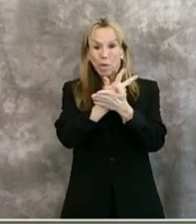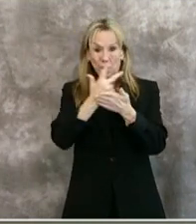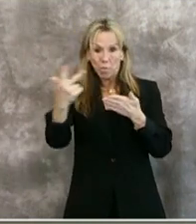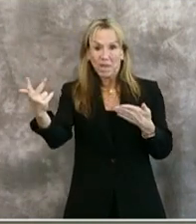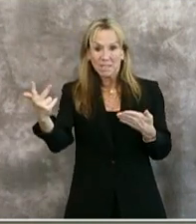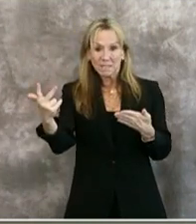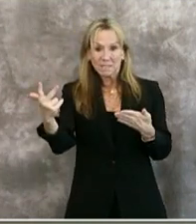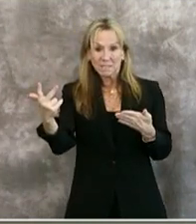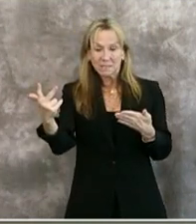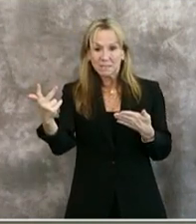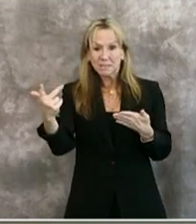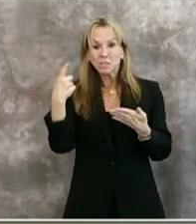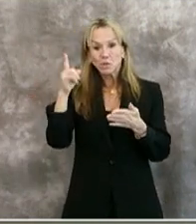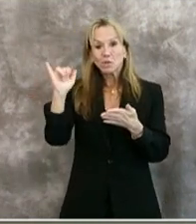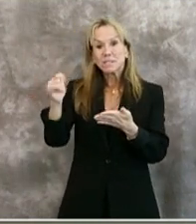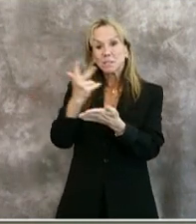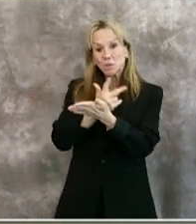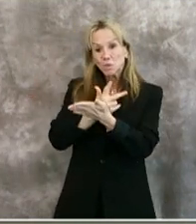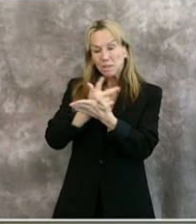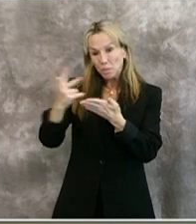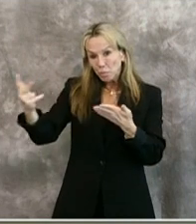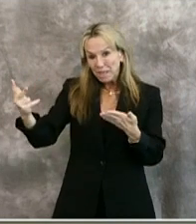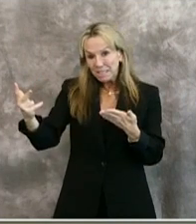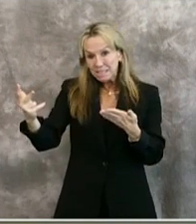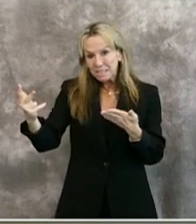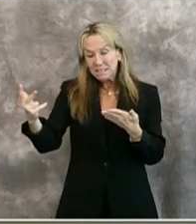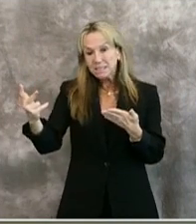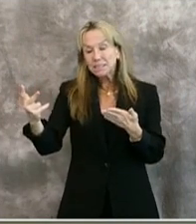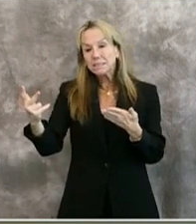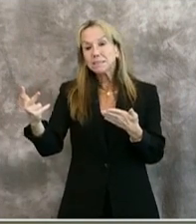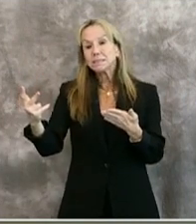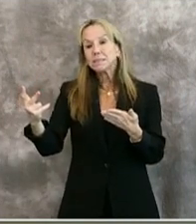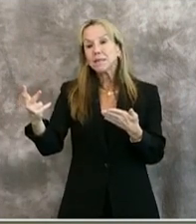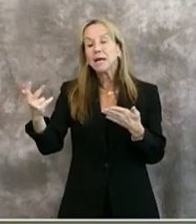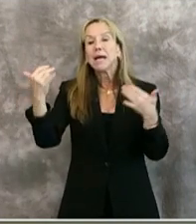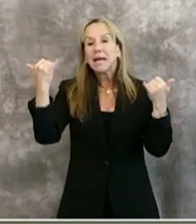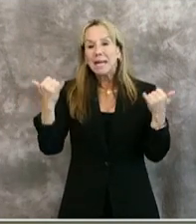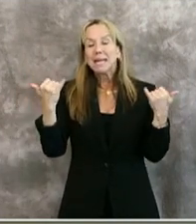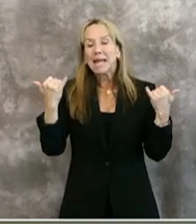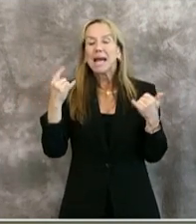time. Those have now been changed also